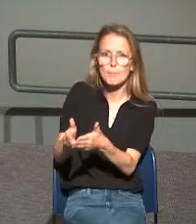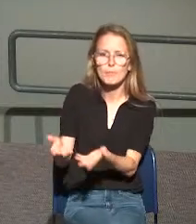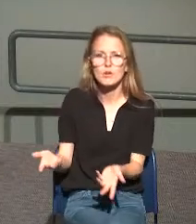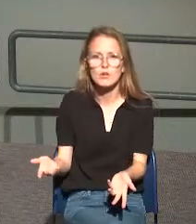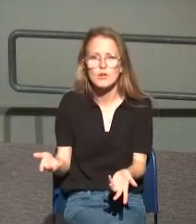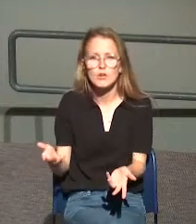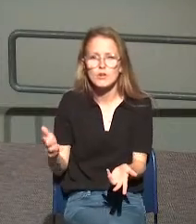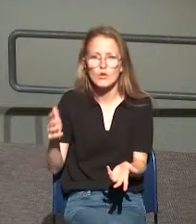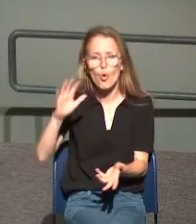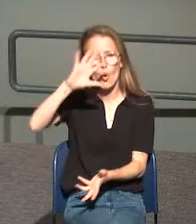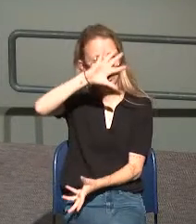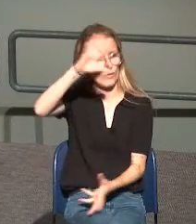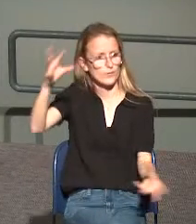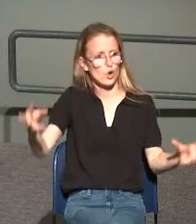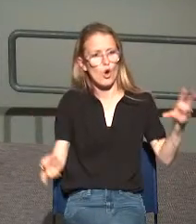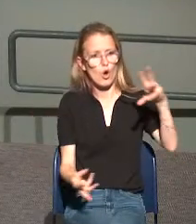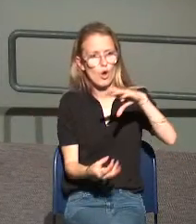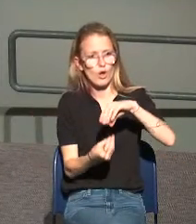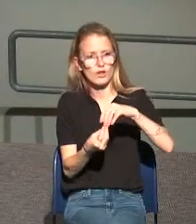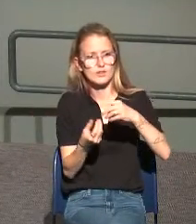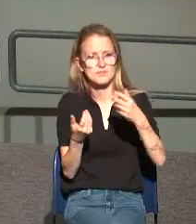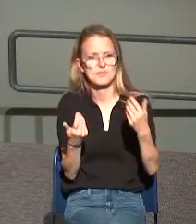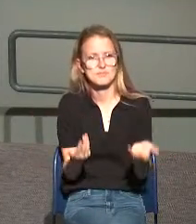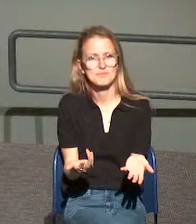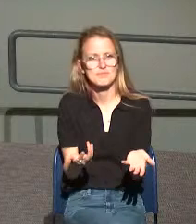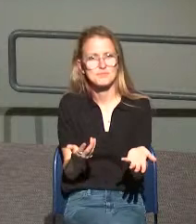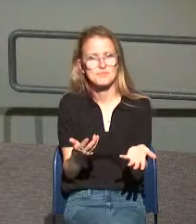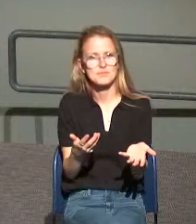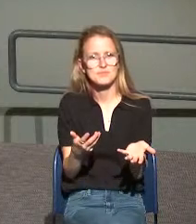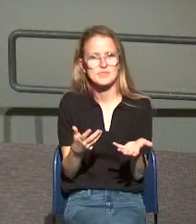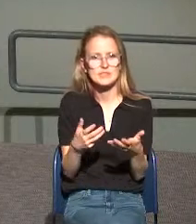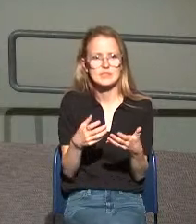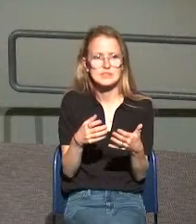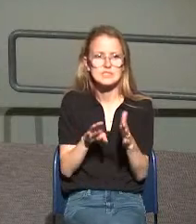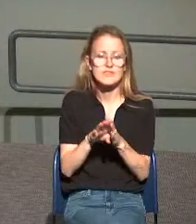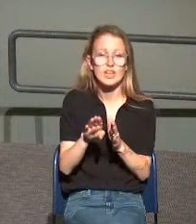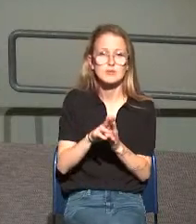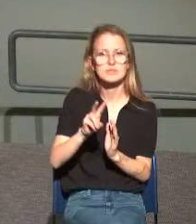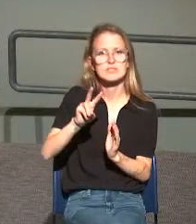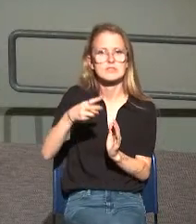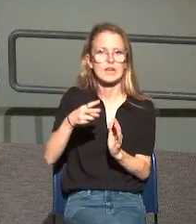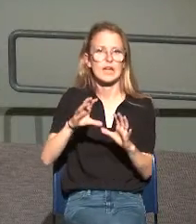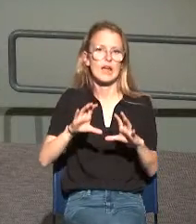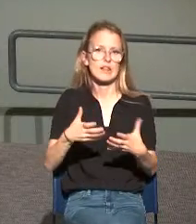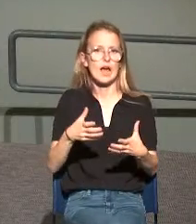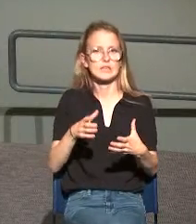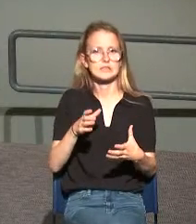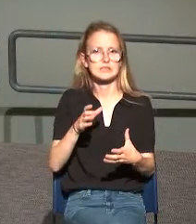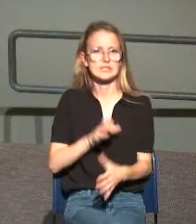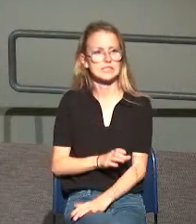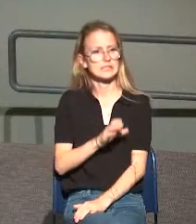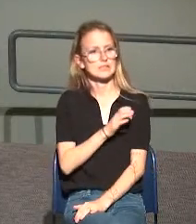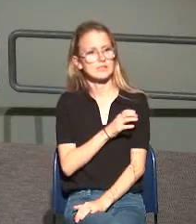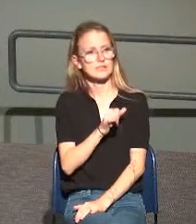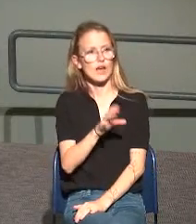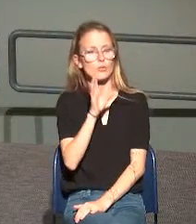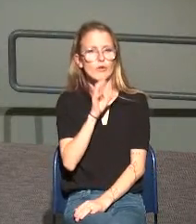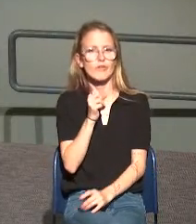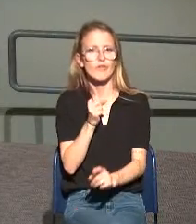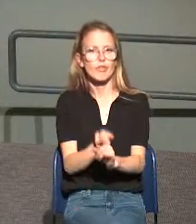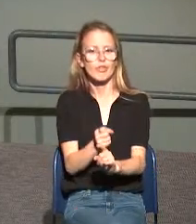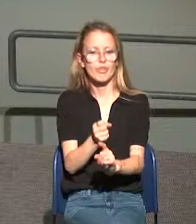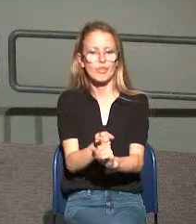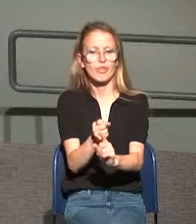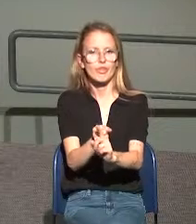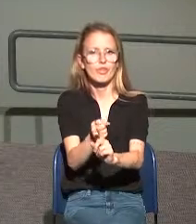really a second tier of second-class citizens that would echo throughout the decades and